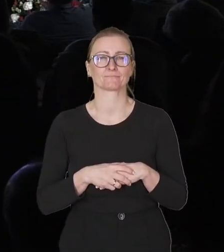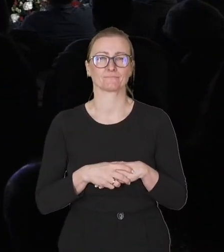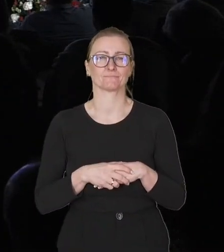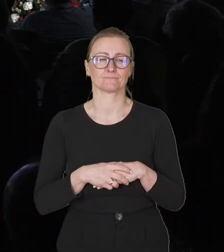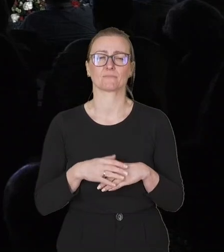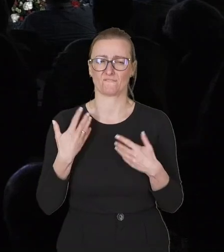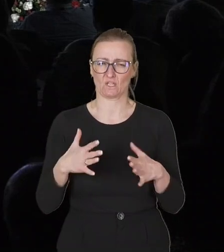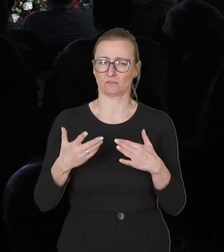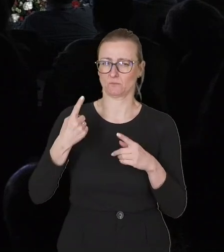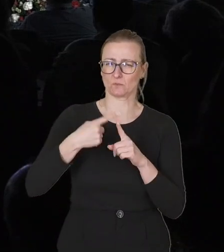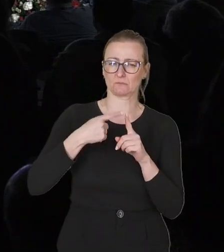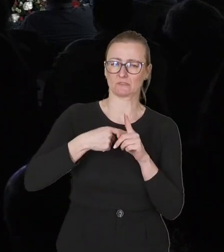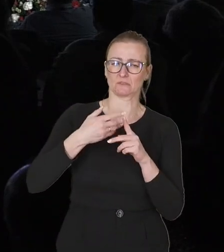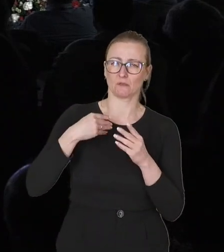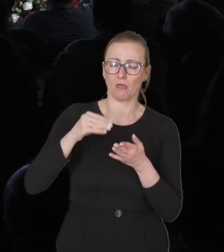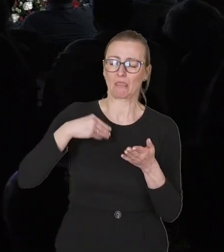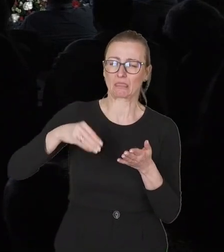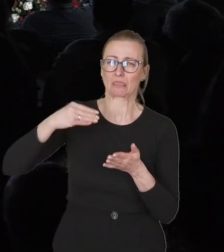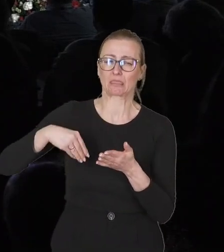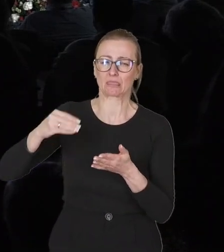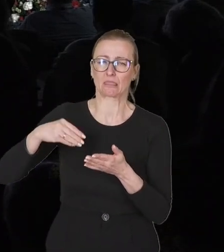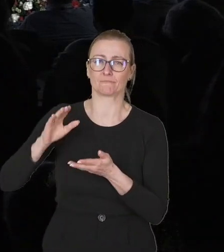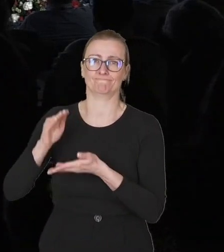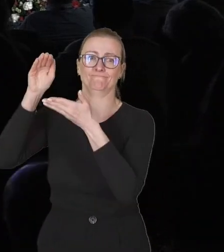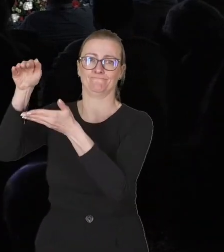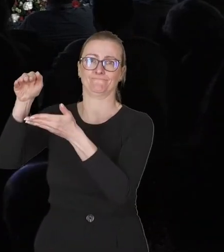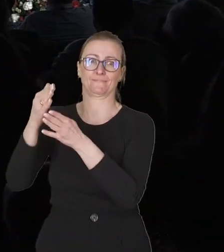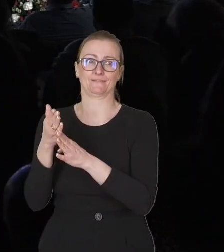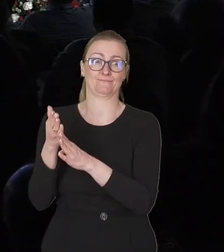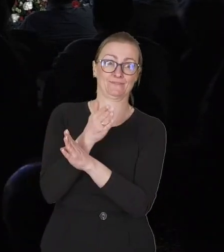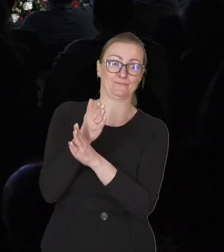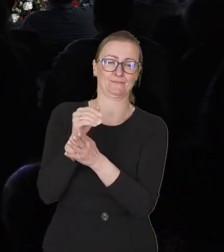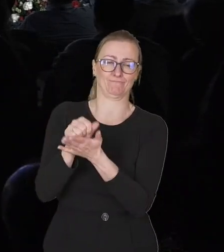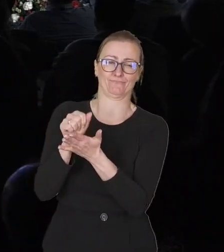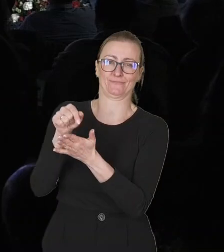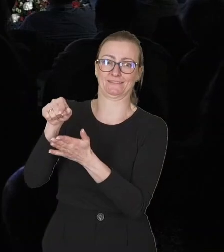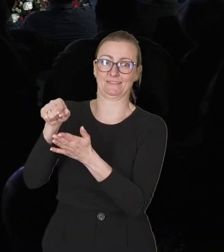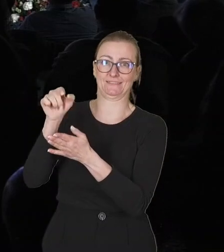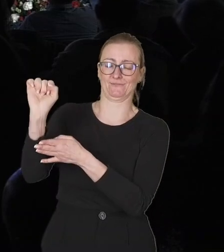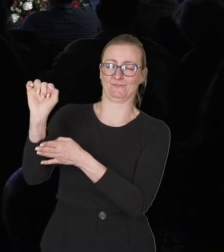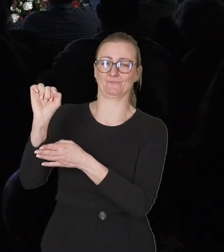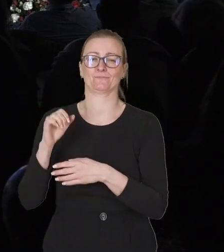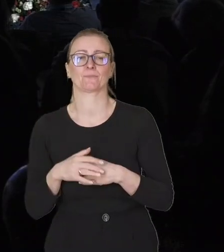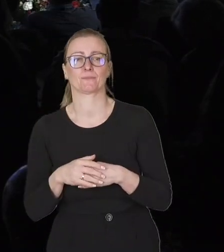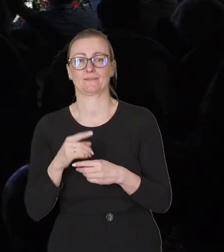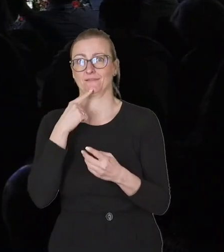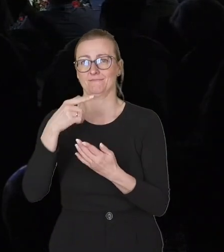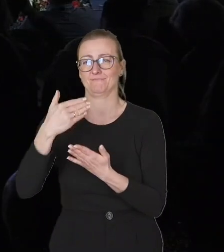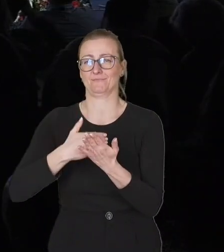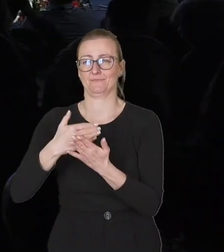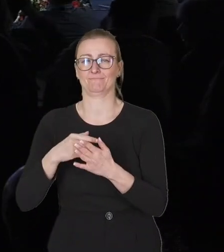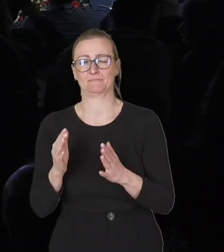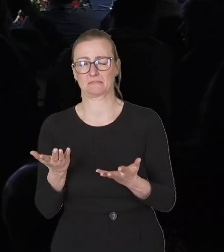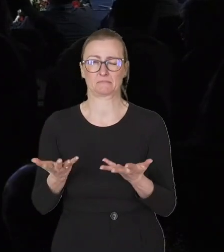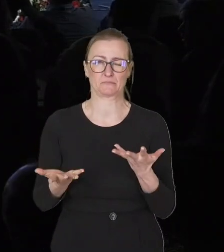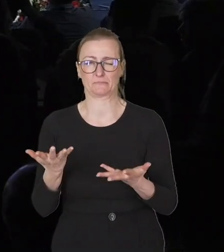introduced in my book. So great spirits think alike, yes, I know. All right, so coming back to the single market issue.